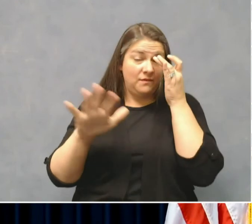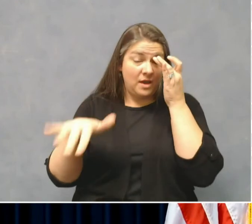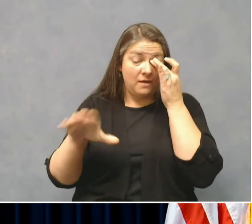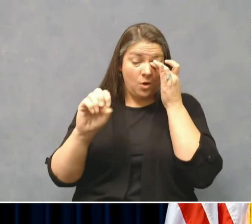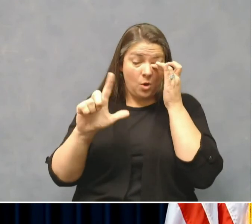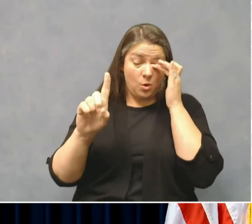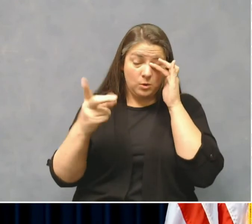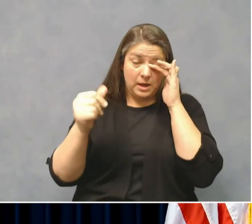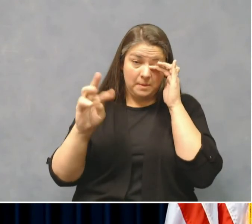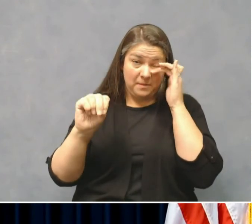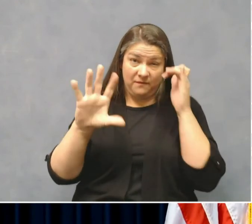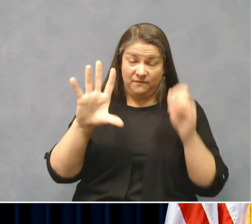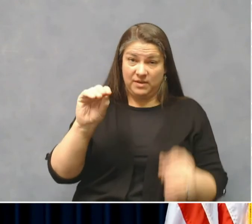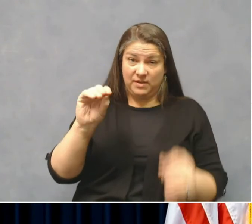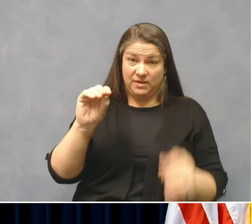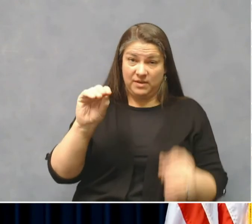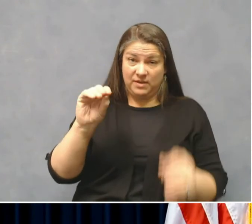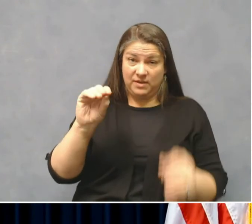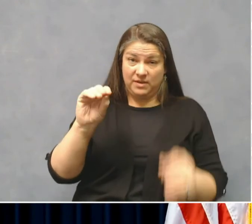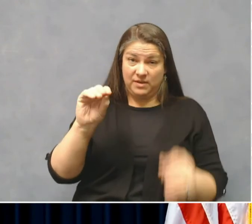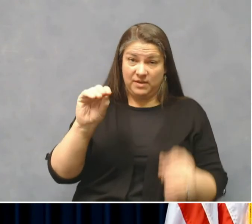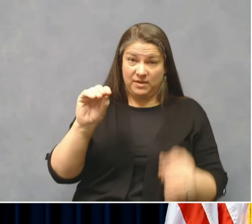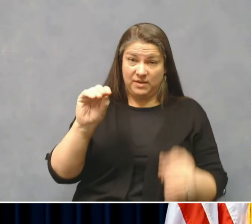50. Nelson, 49.